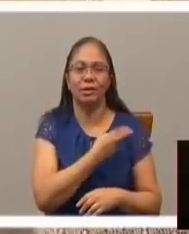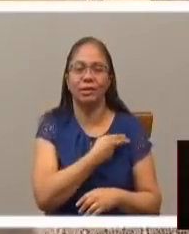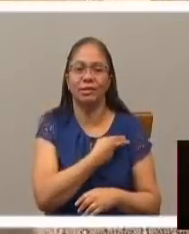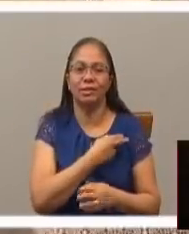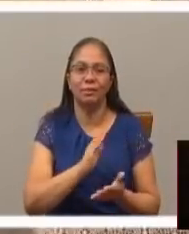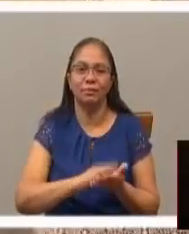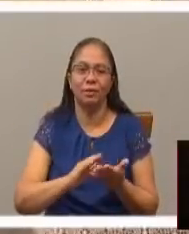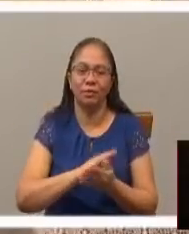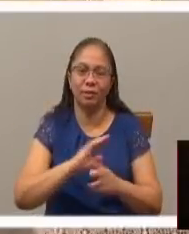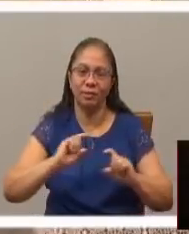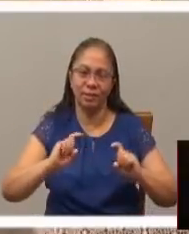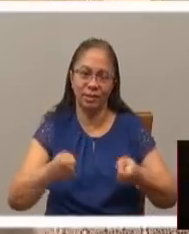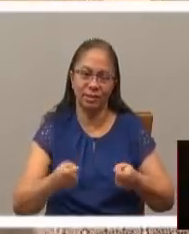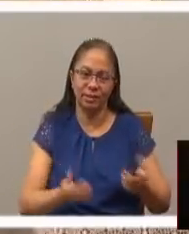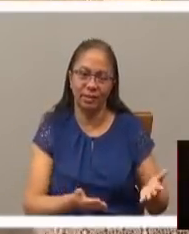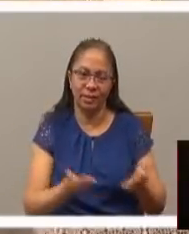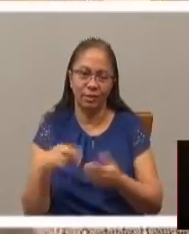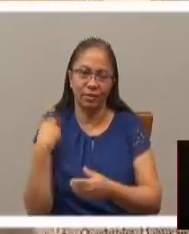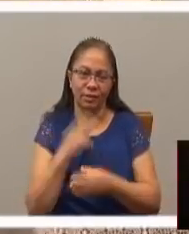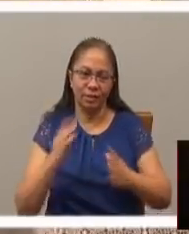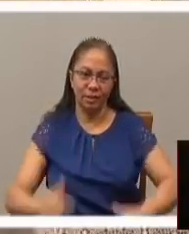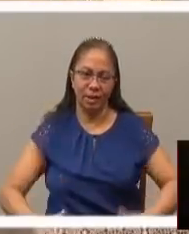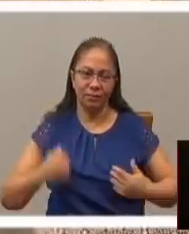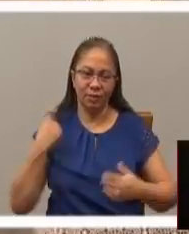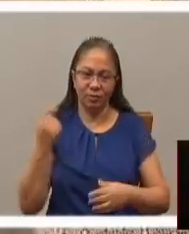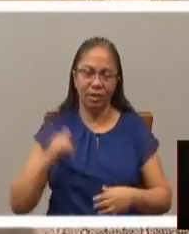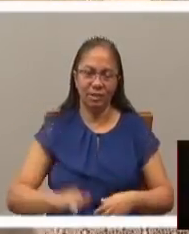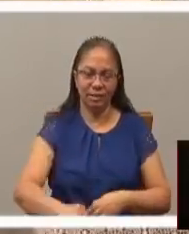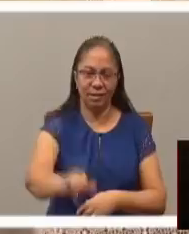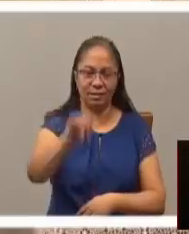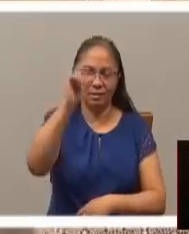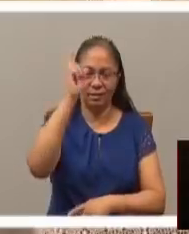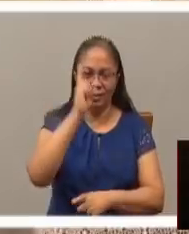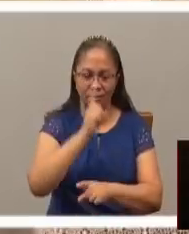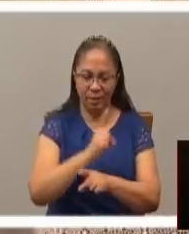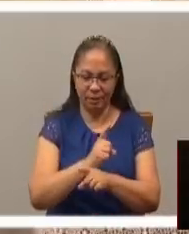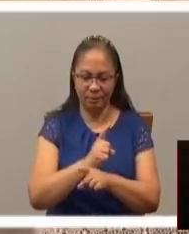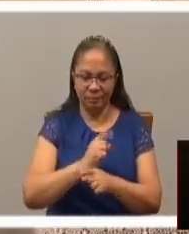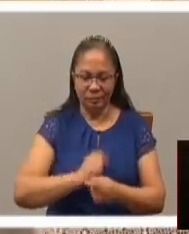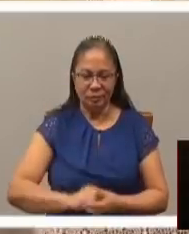on us, forgive us our sins, and bring us to life everlasting. Amen.